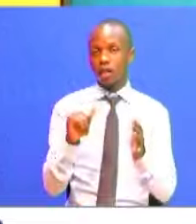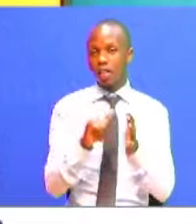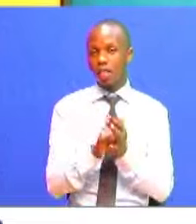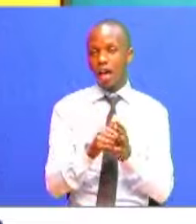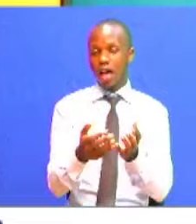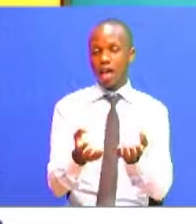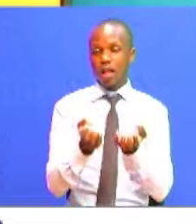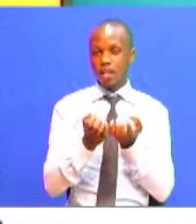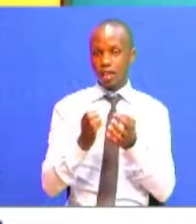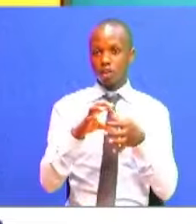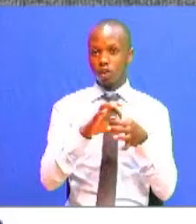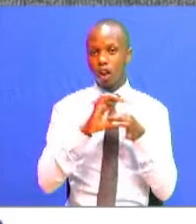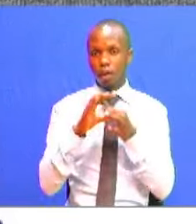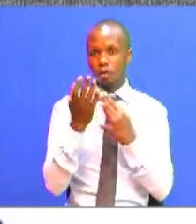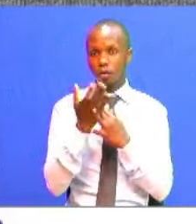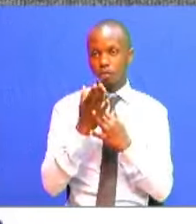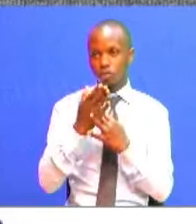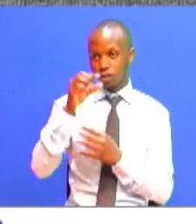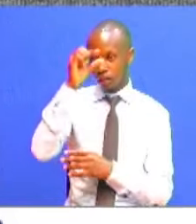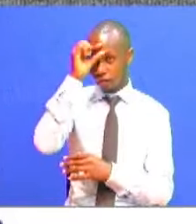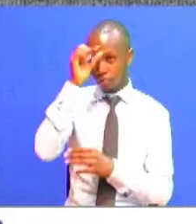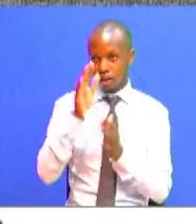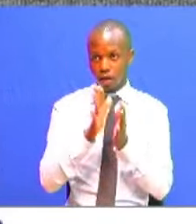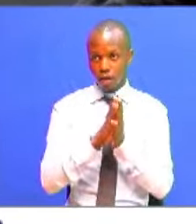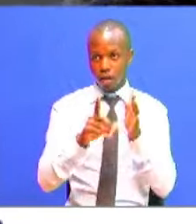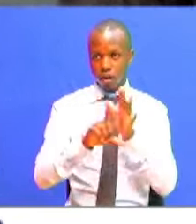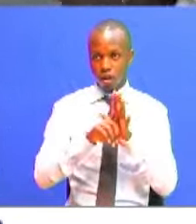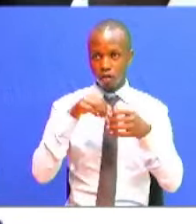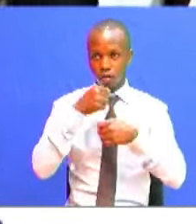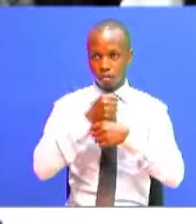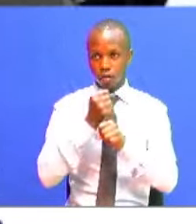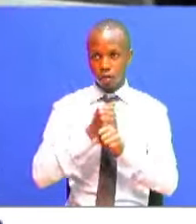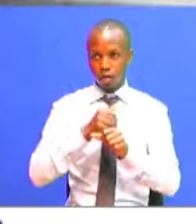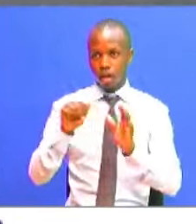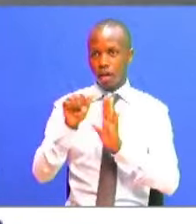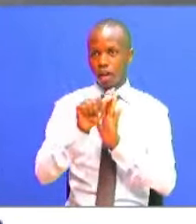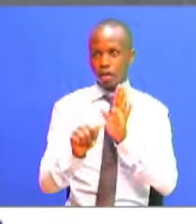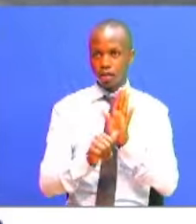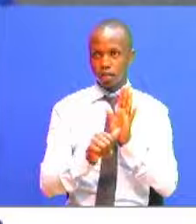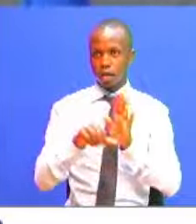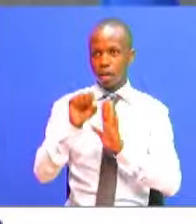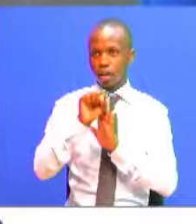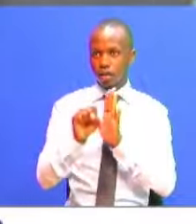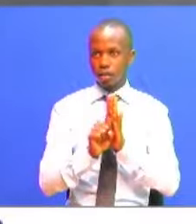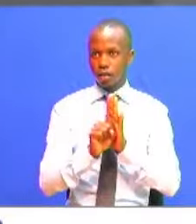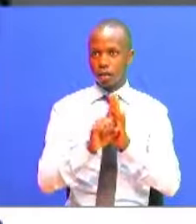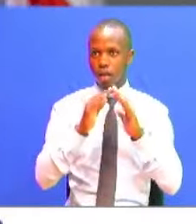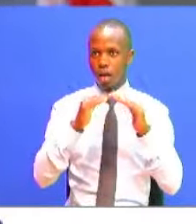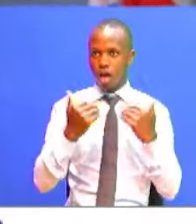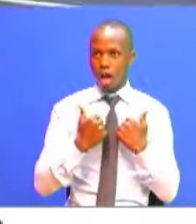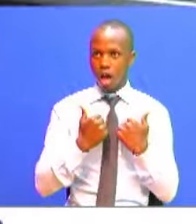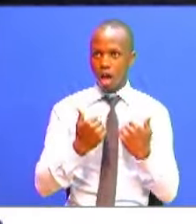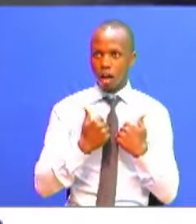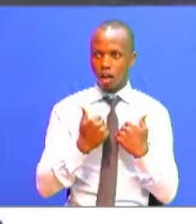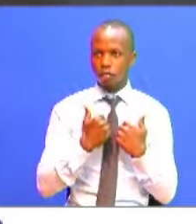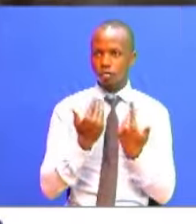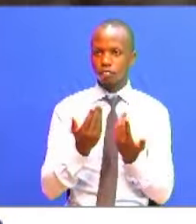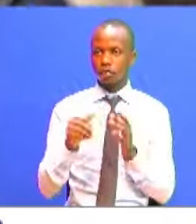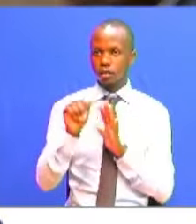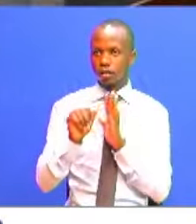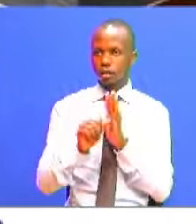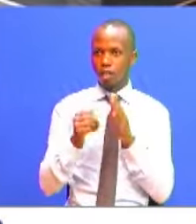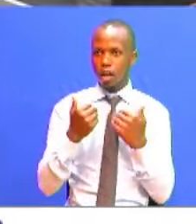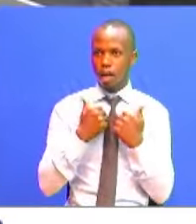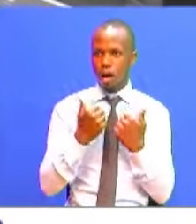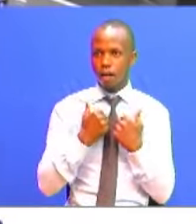for collaboration between the government, law enforcement agencies and stakeholders in the alcohol industry to tackle this